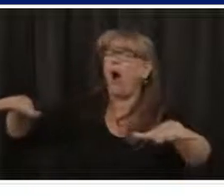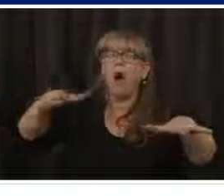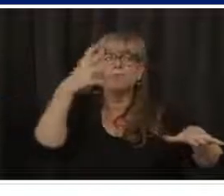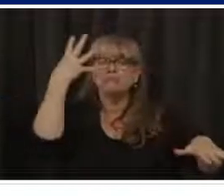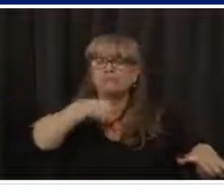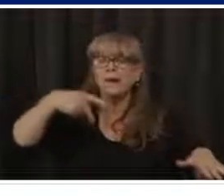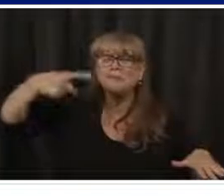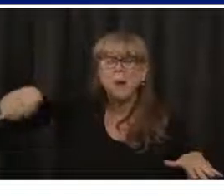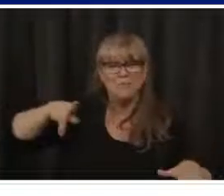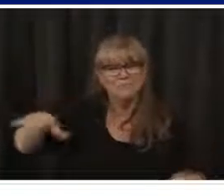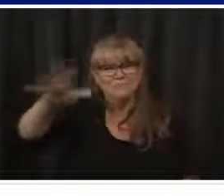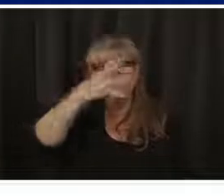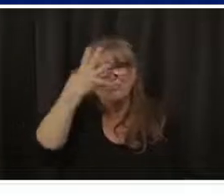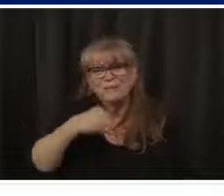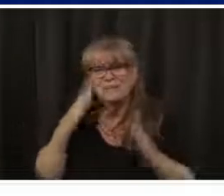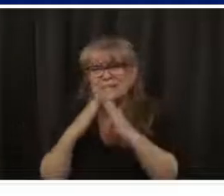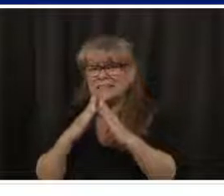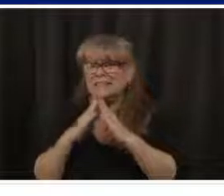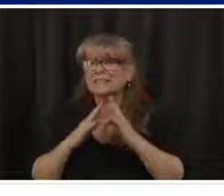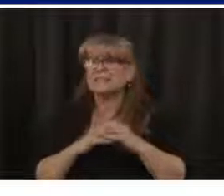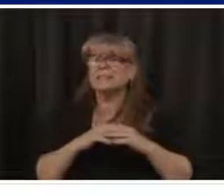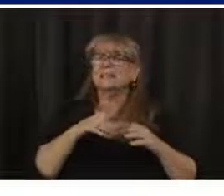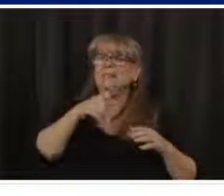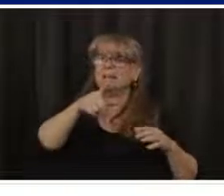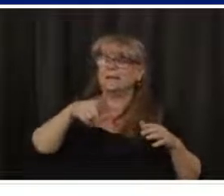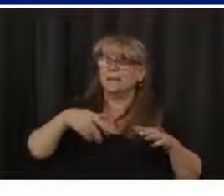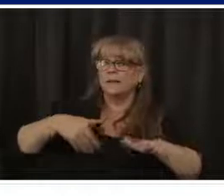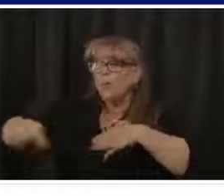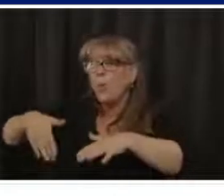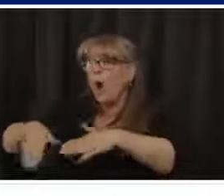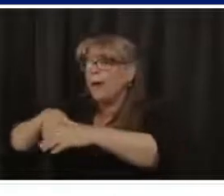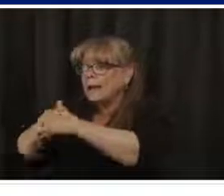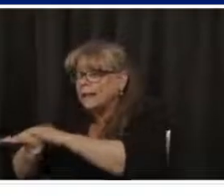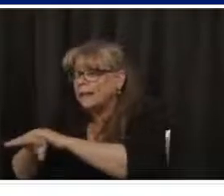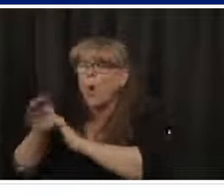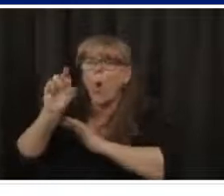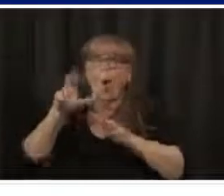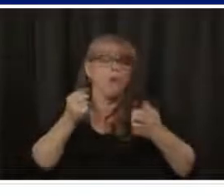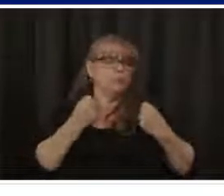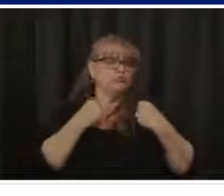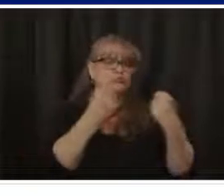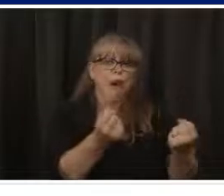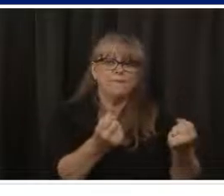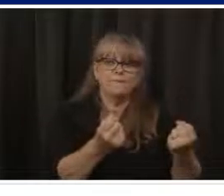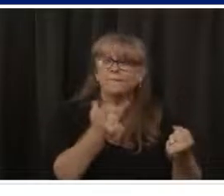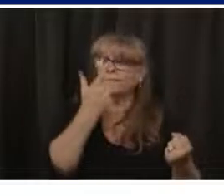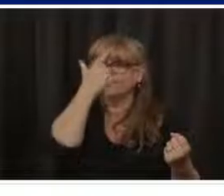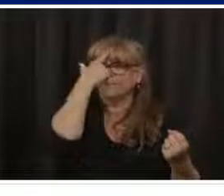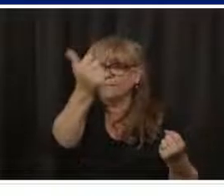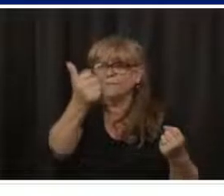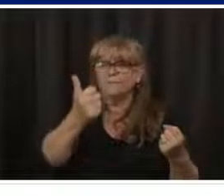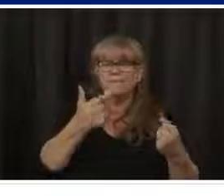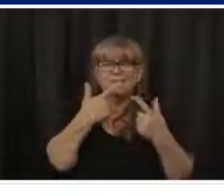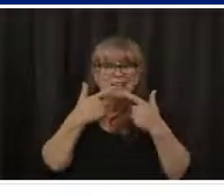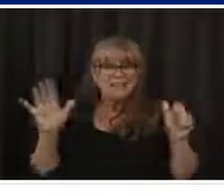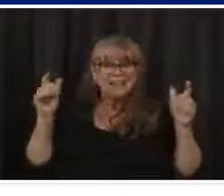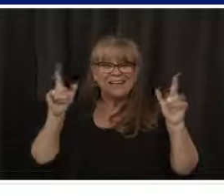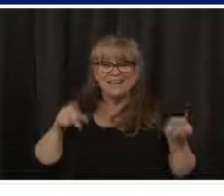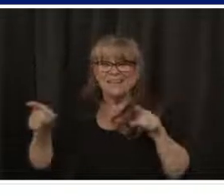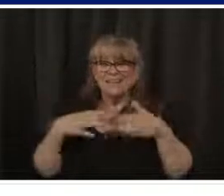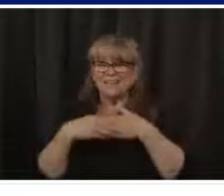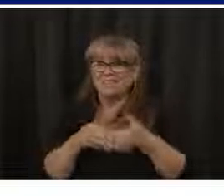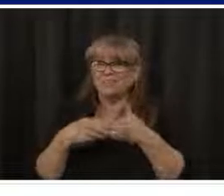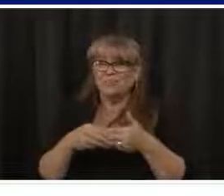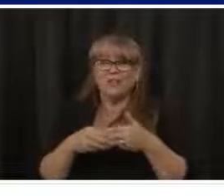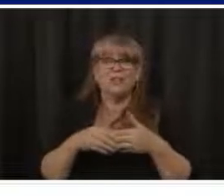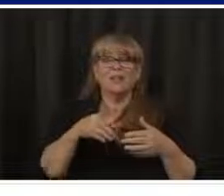appointment experience is really a game changer in the race to vaccinate Coloradans, because there are many Coloradans who don't